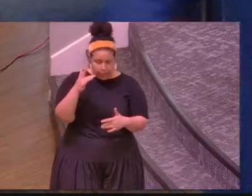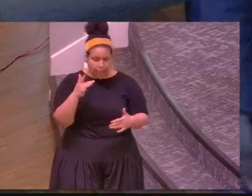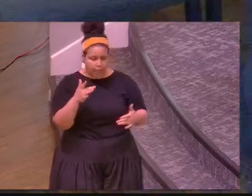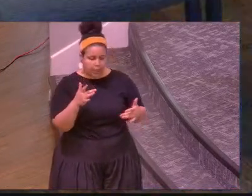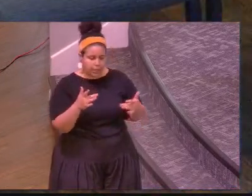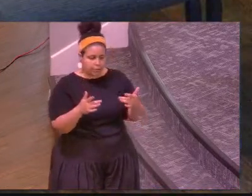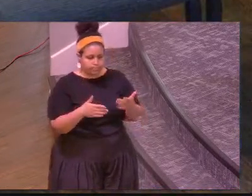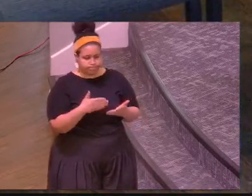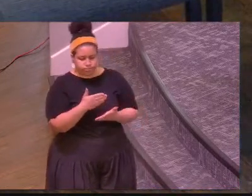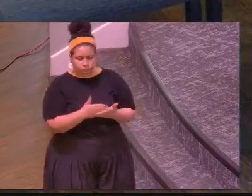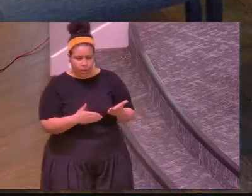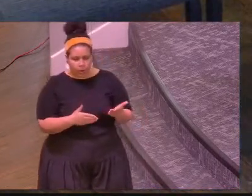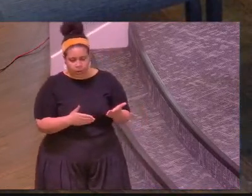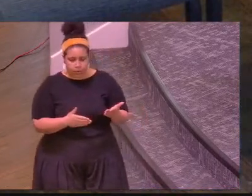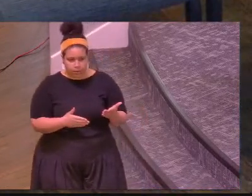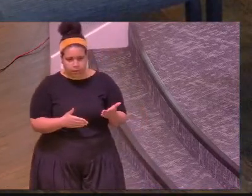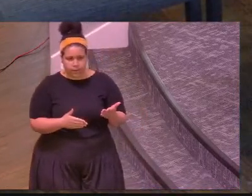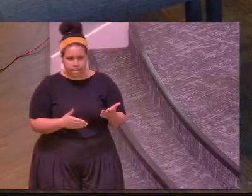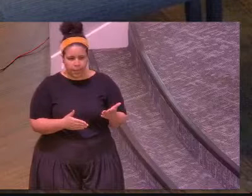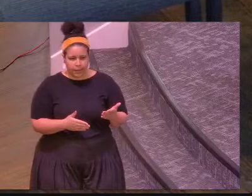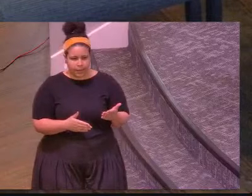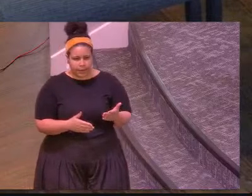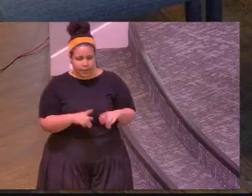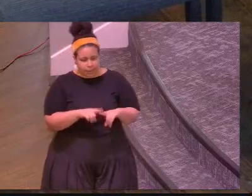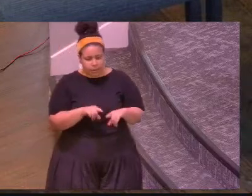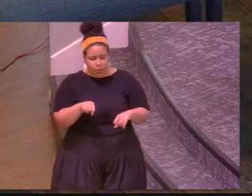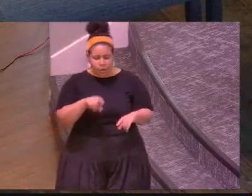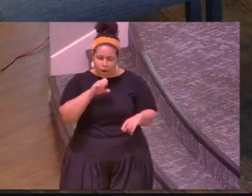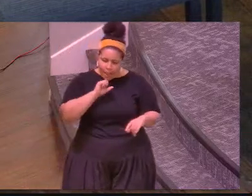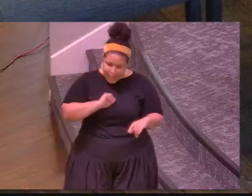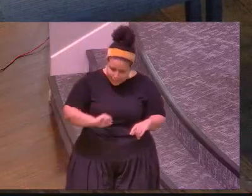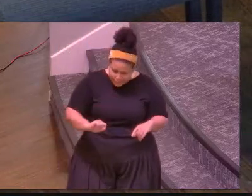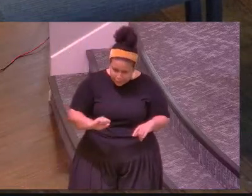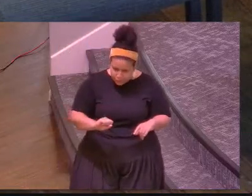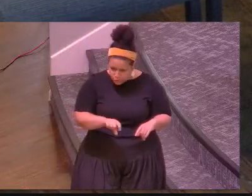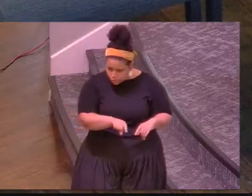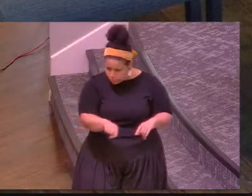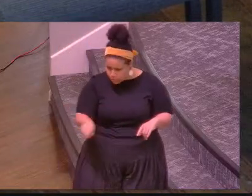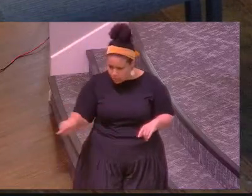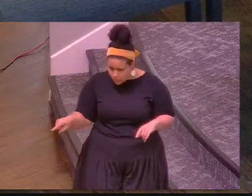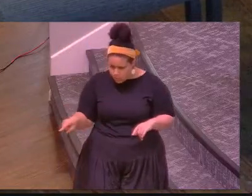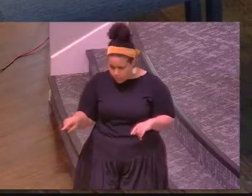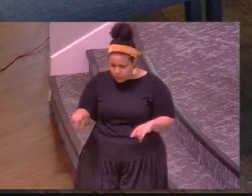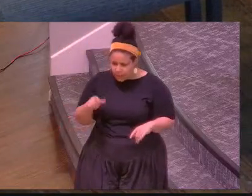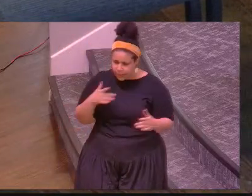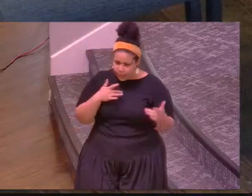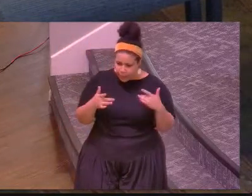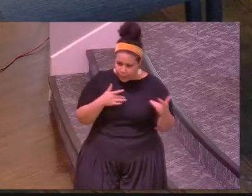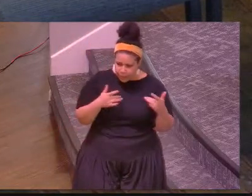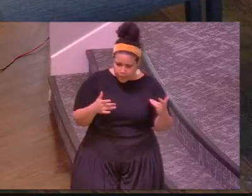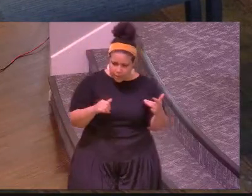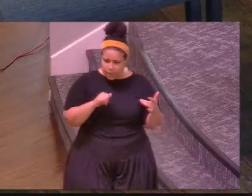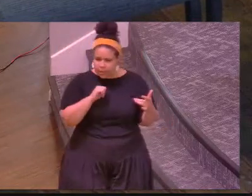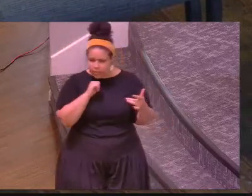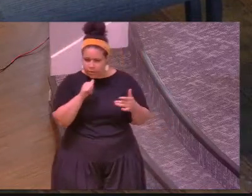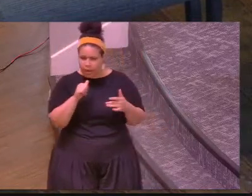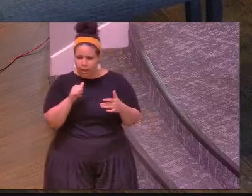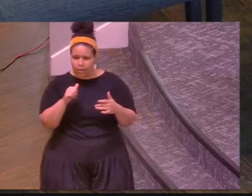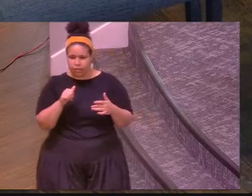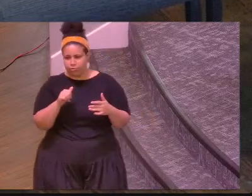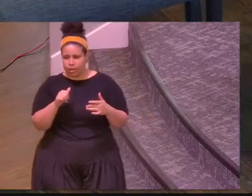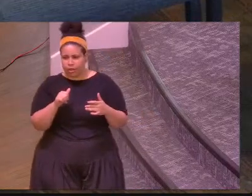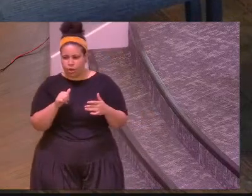due to their age and the fact that they're typically haven't come in contact with